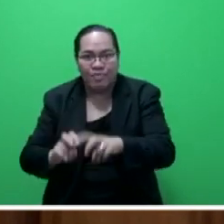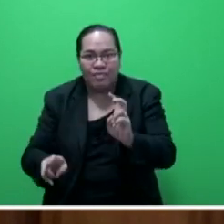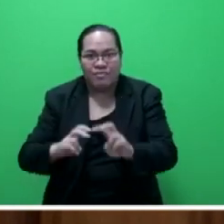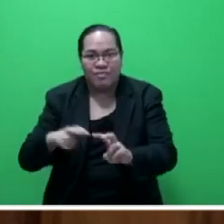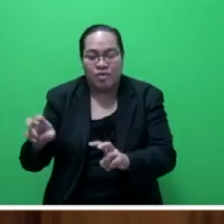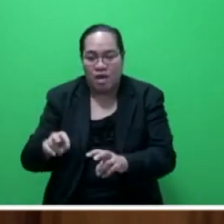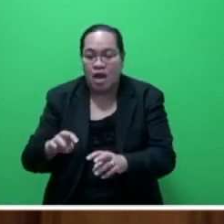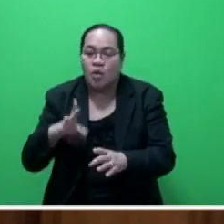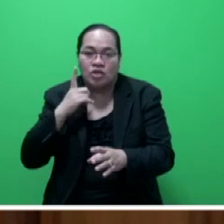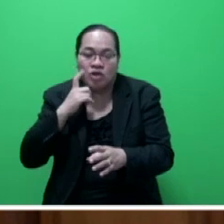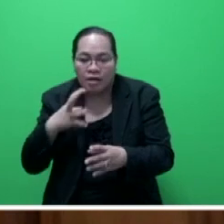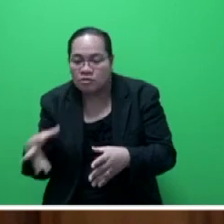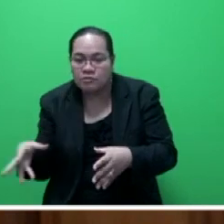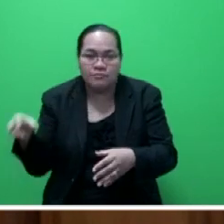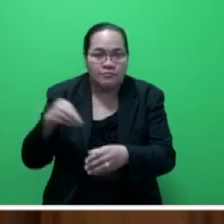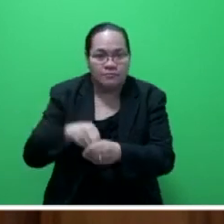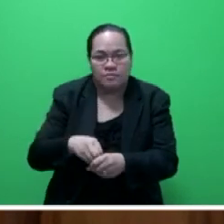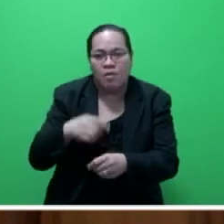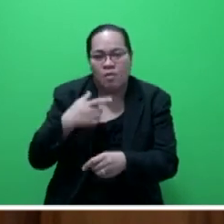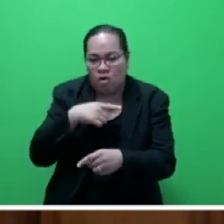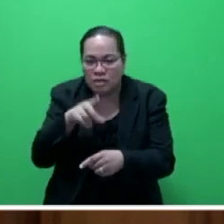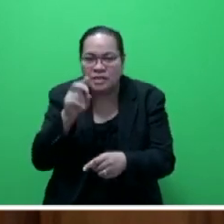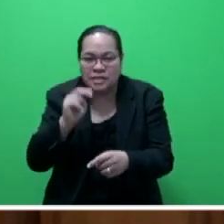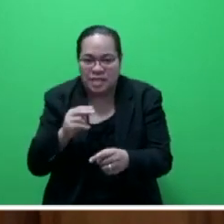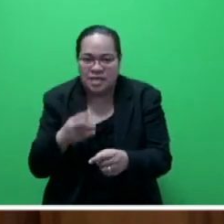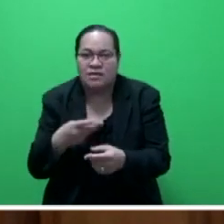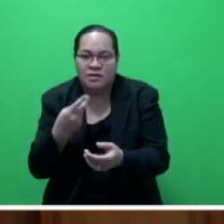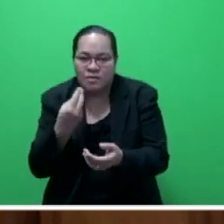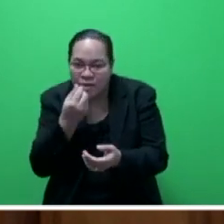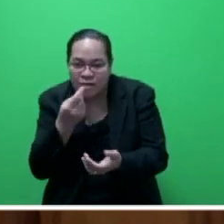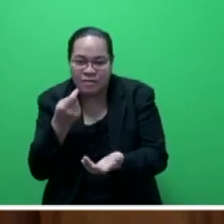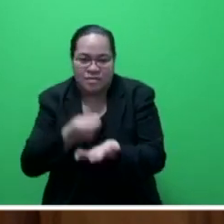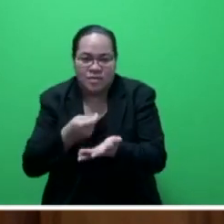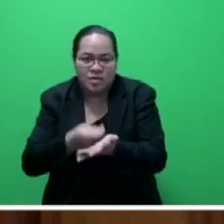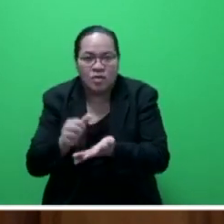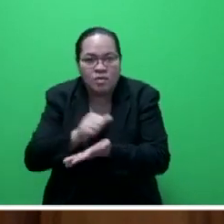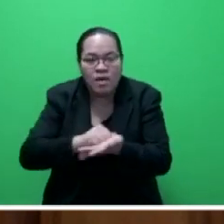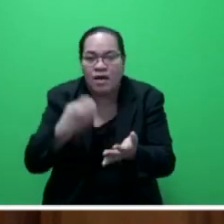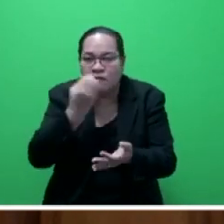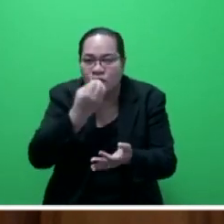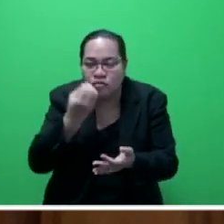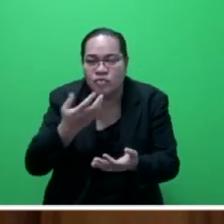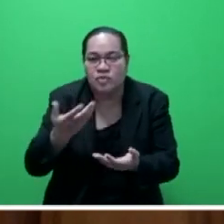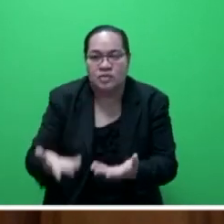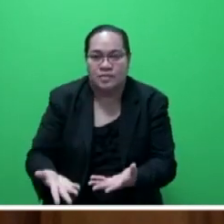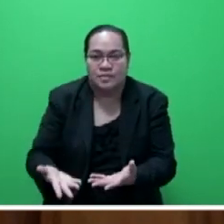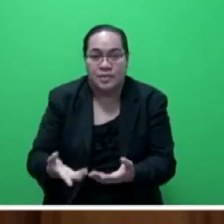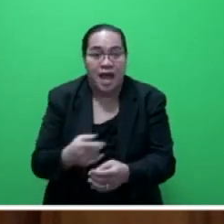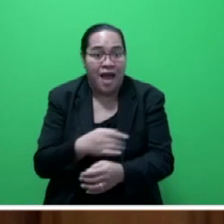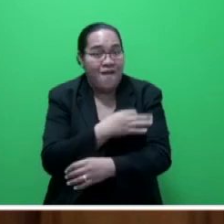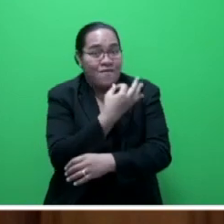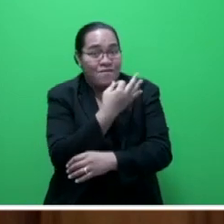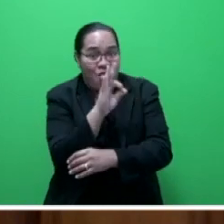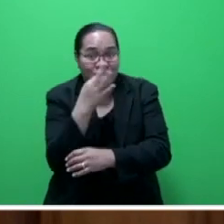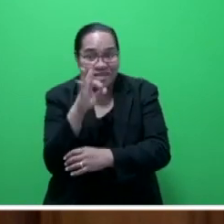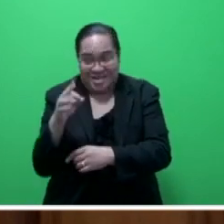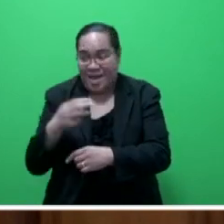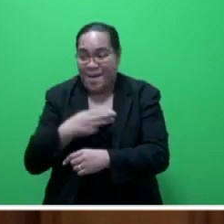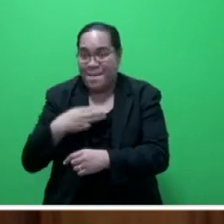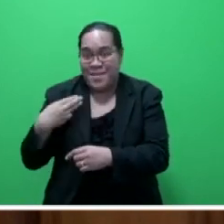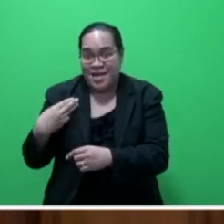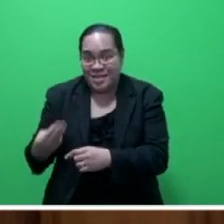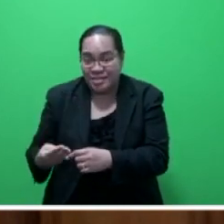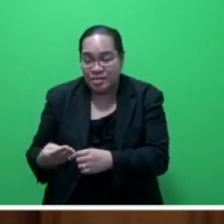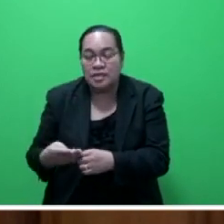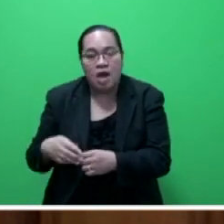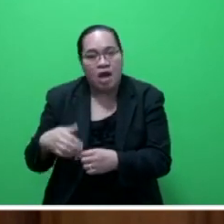putting food on the table. Every sector must count. The forestry sector has taken its hardest